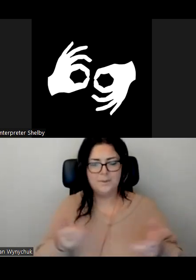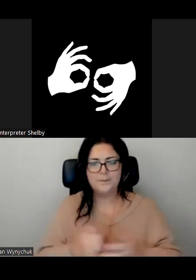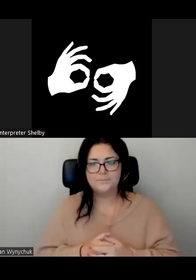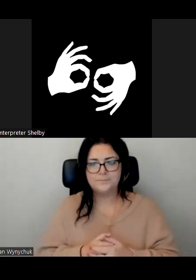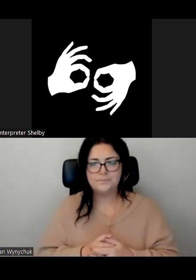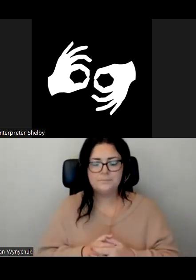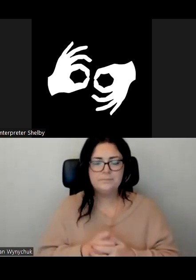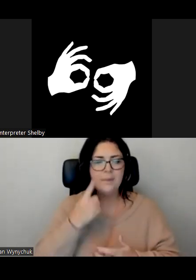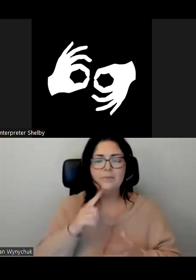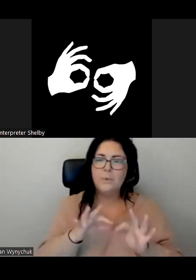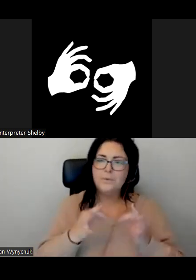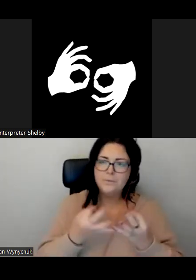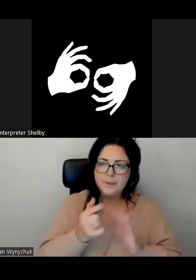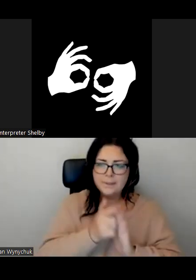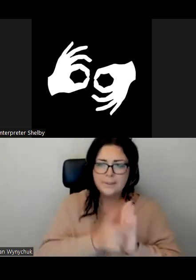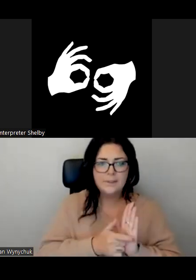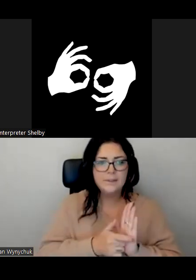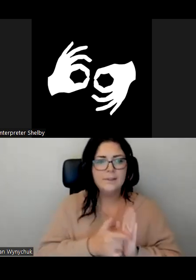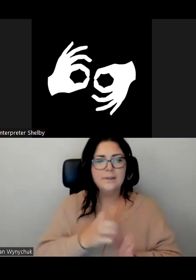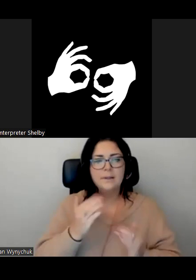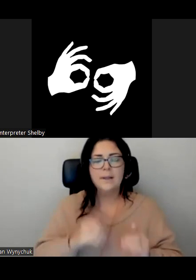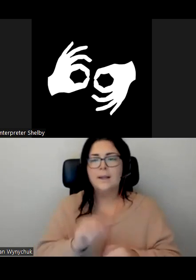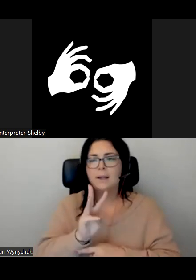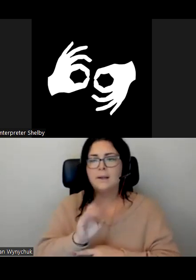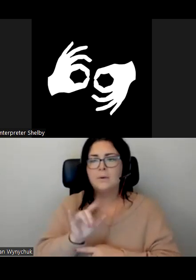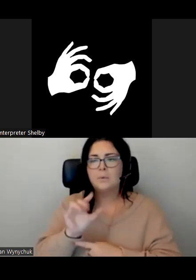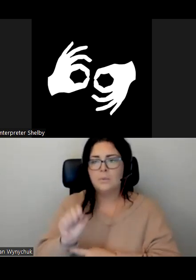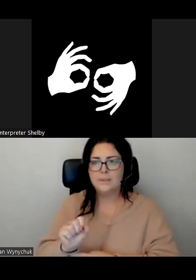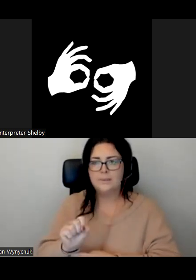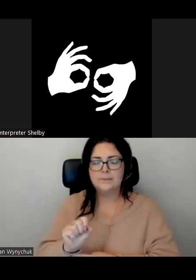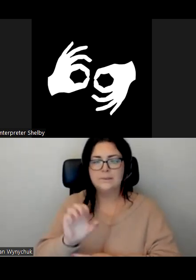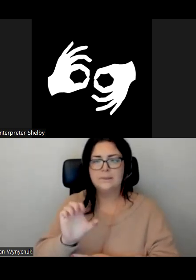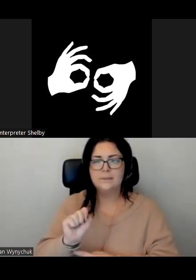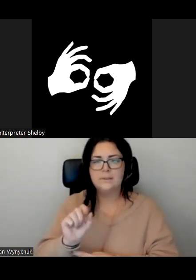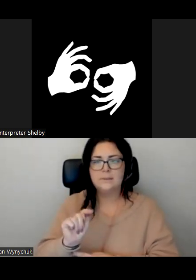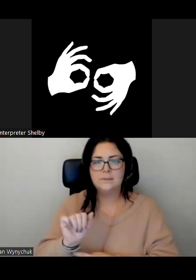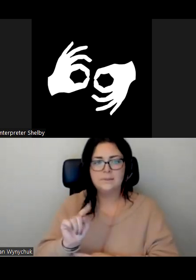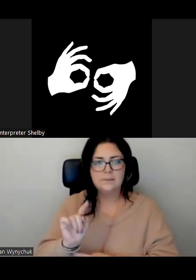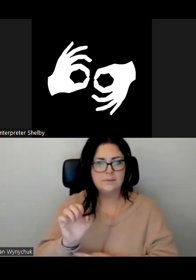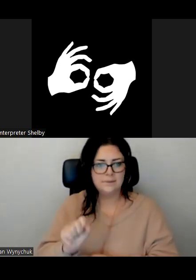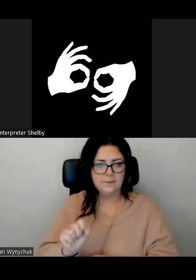comes to things like family law and when it comes to things like wills and estates.